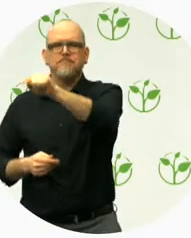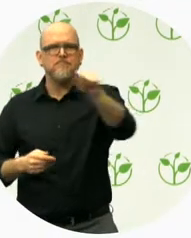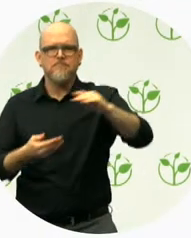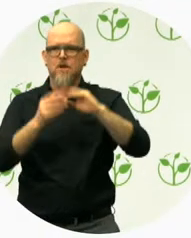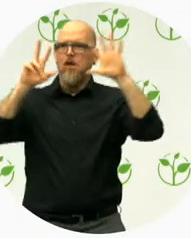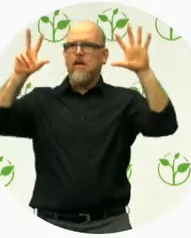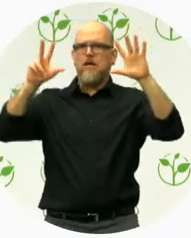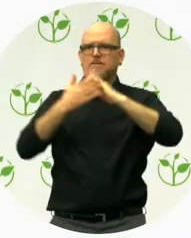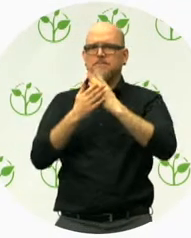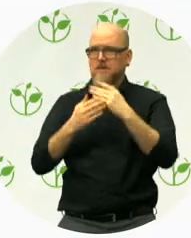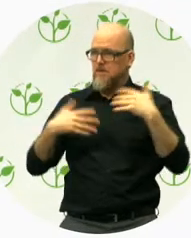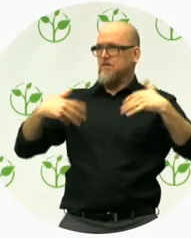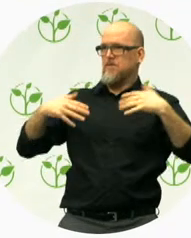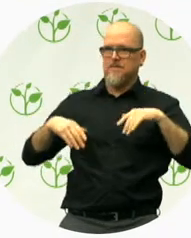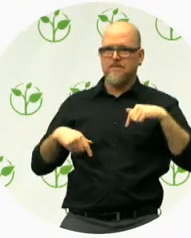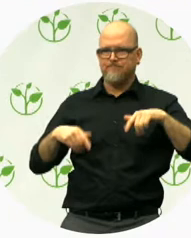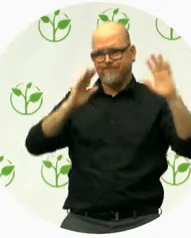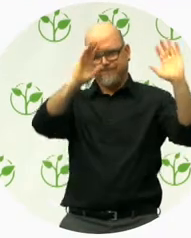here.